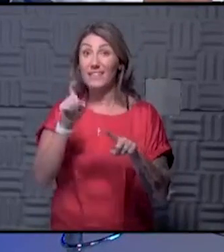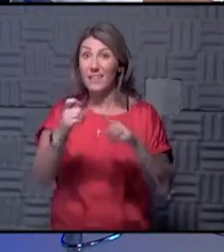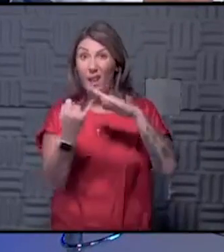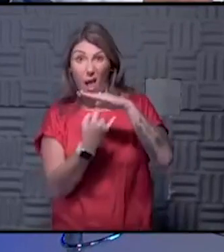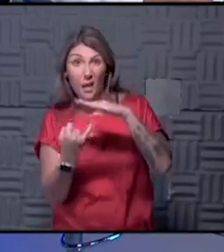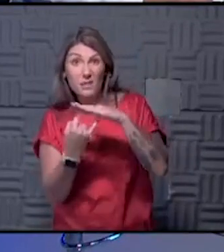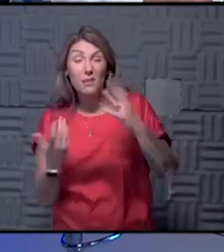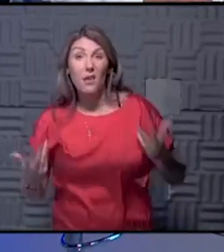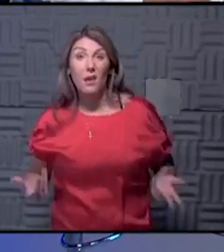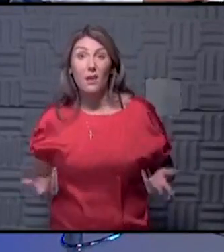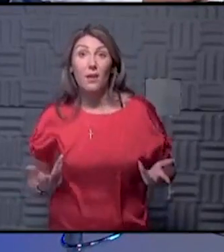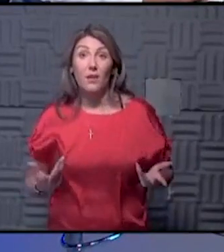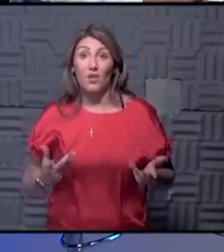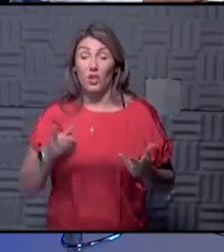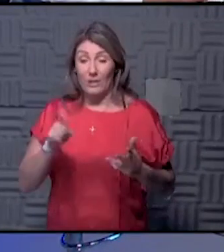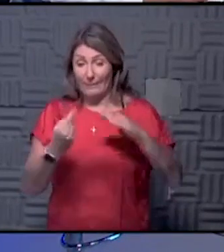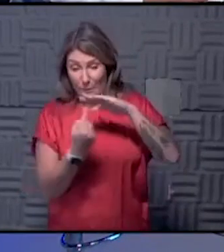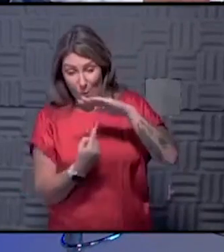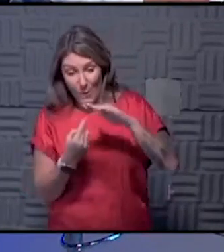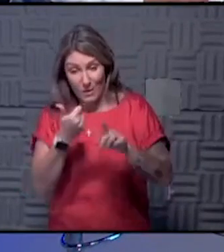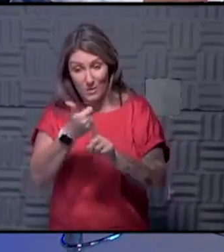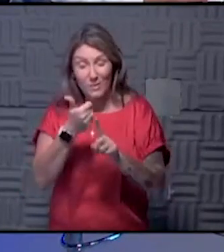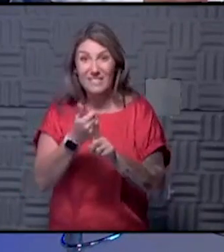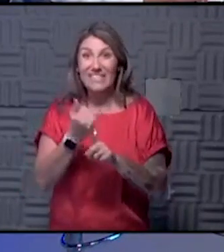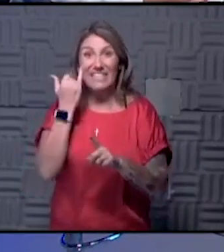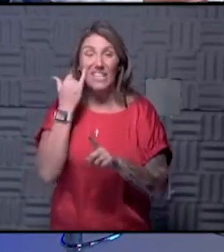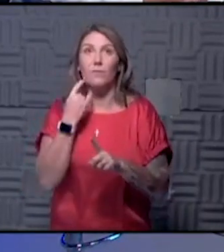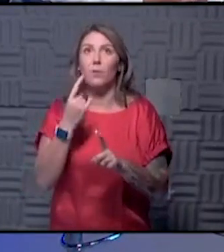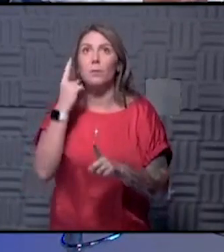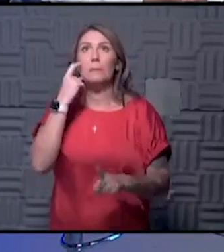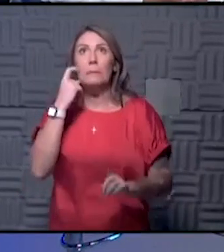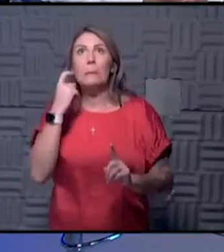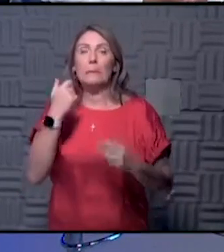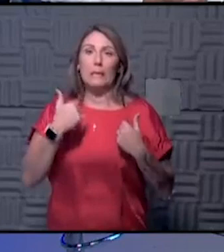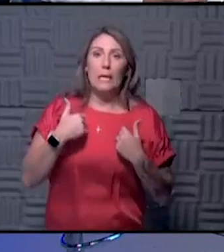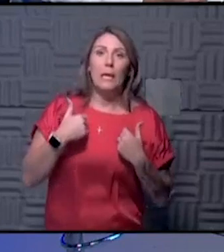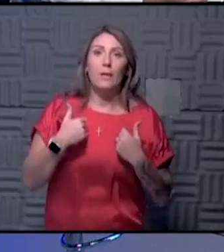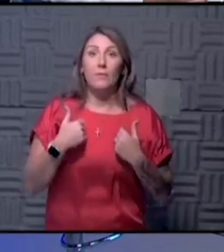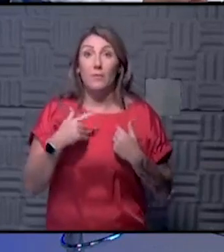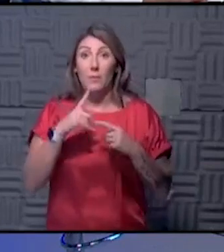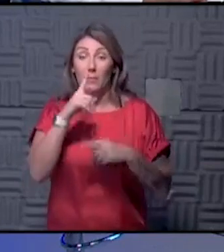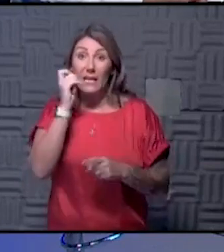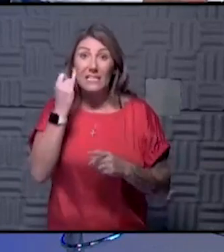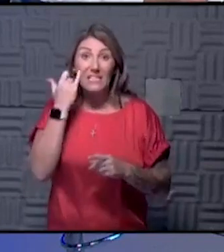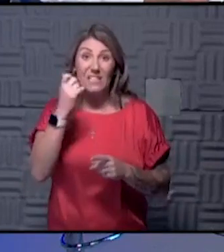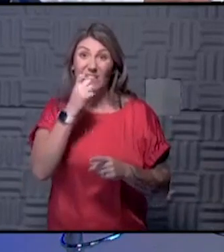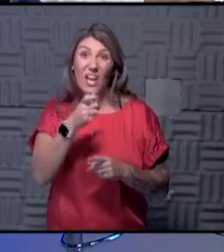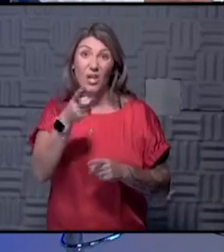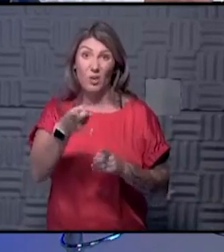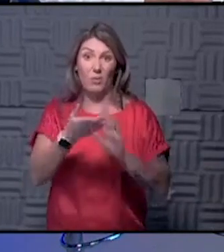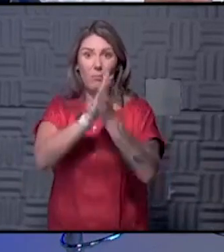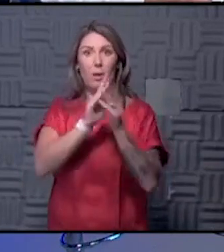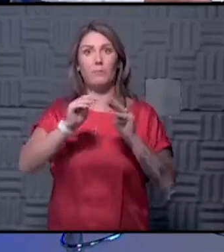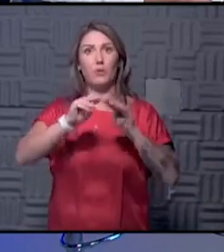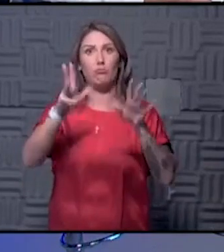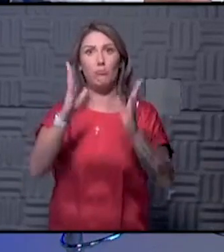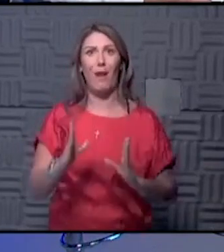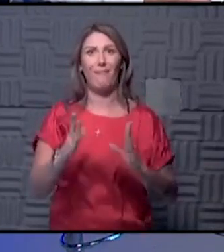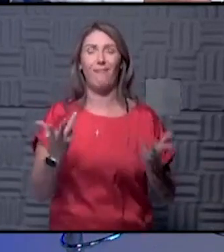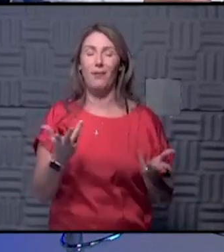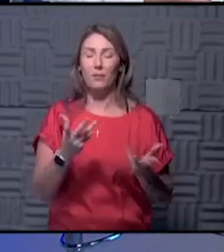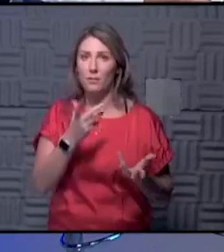work. You got to quarantine yourself just as if you knew you had COVID-19, because otherwise you could be the one who's being the spreader, and you don't want to be the